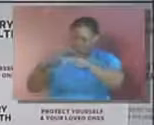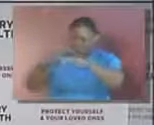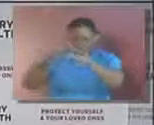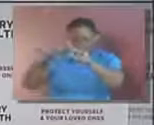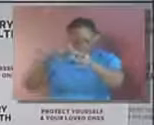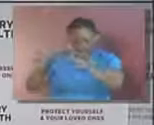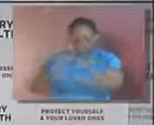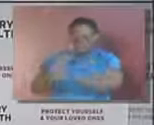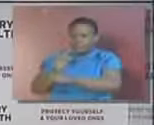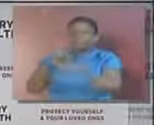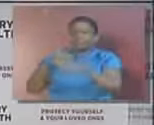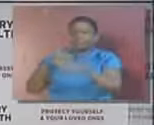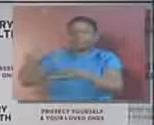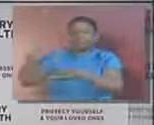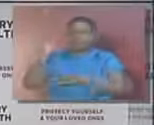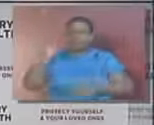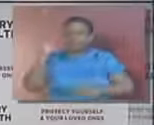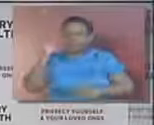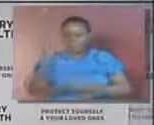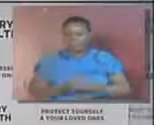98.1, please.